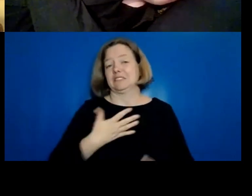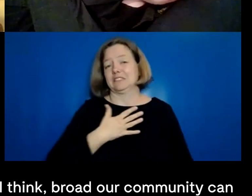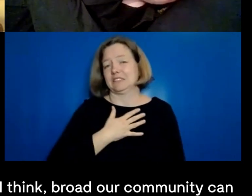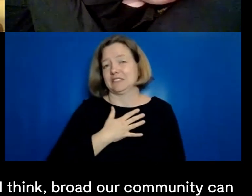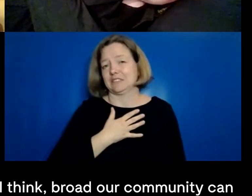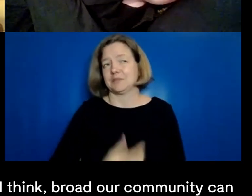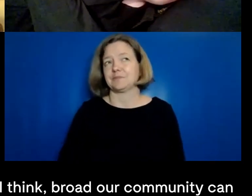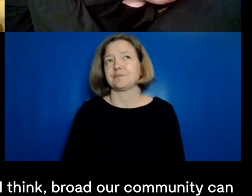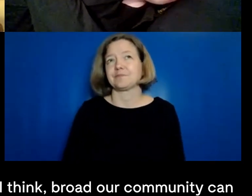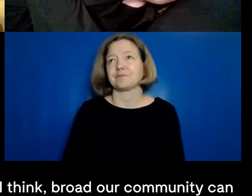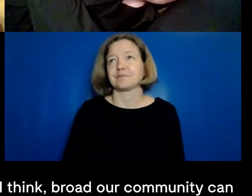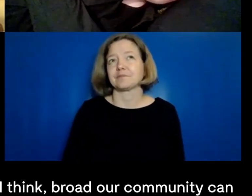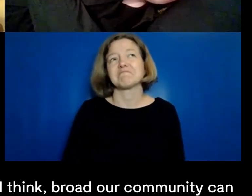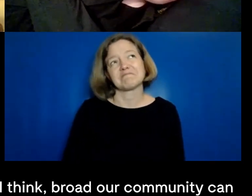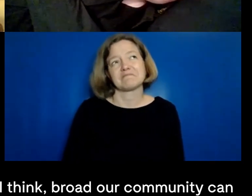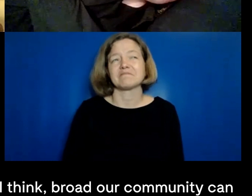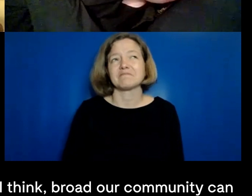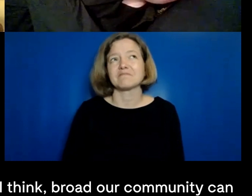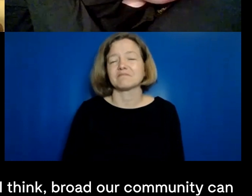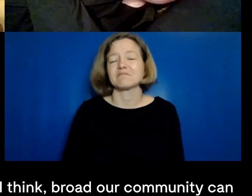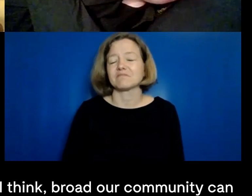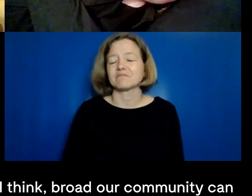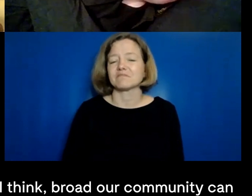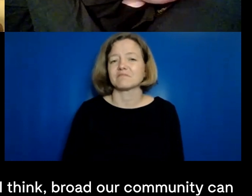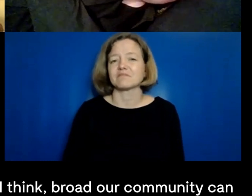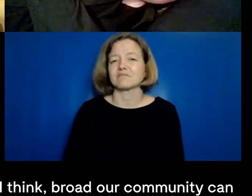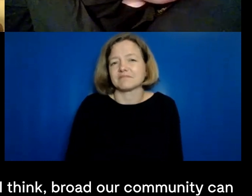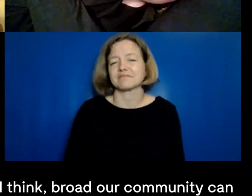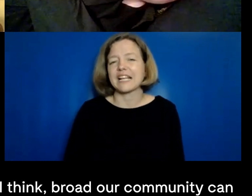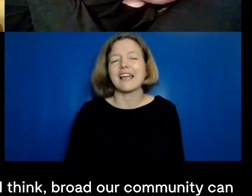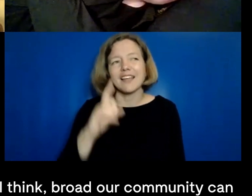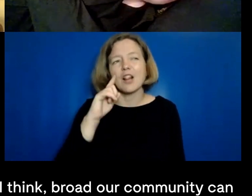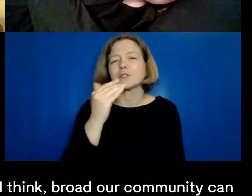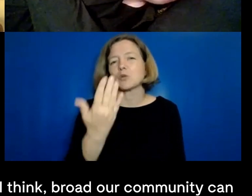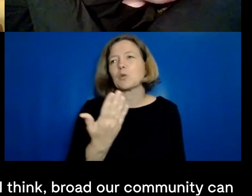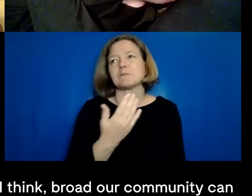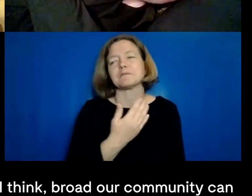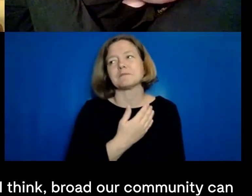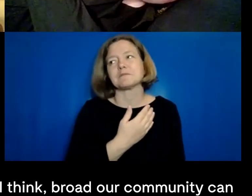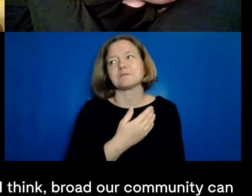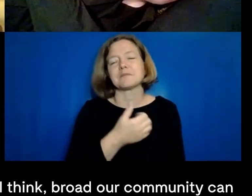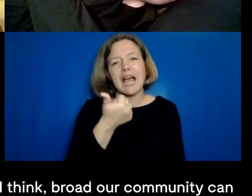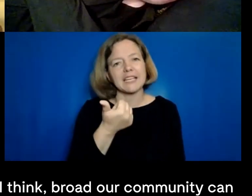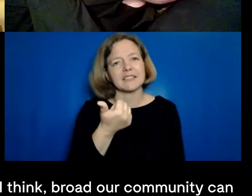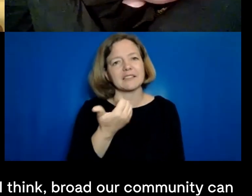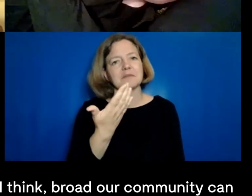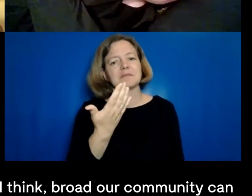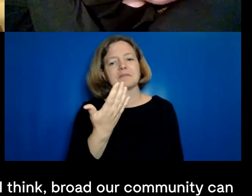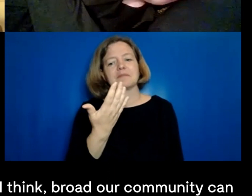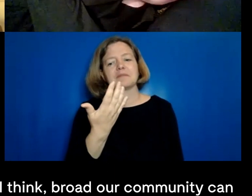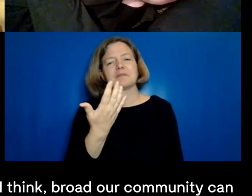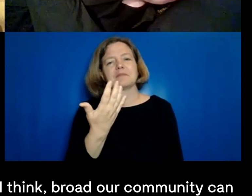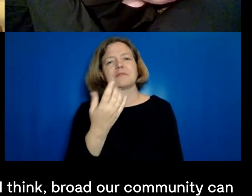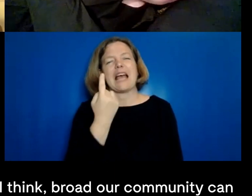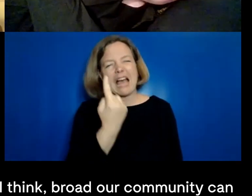Yeah, so I think that, and that's just one way of how I think broad our